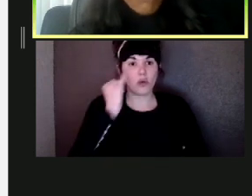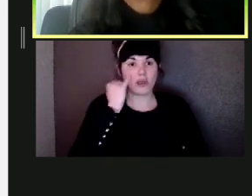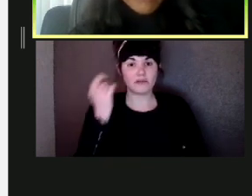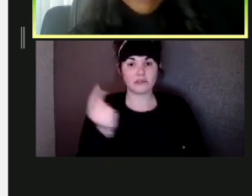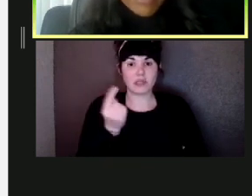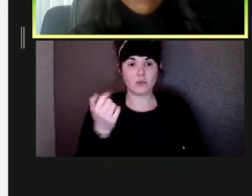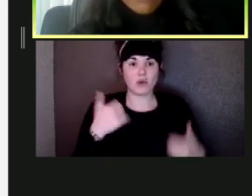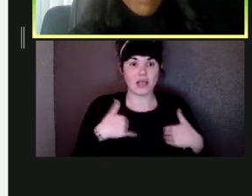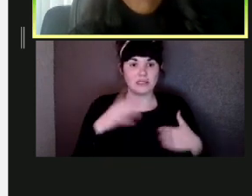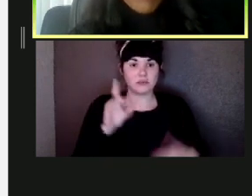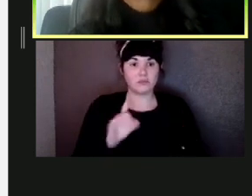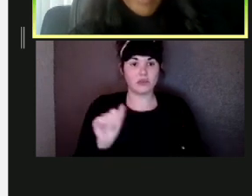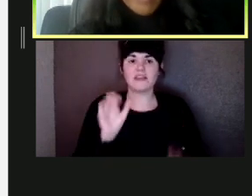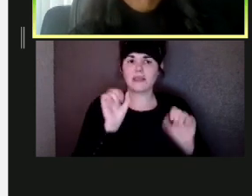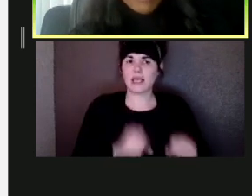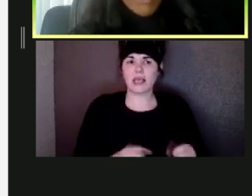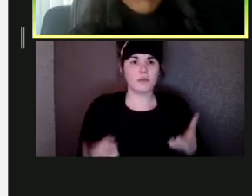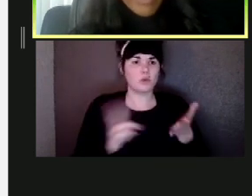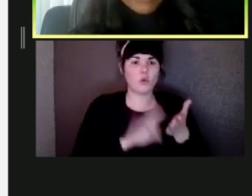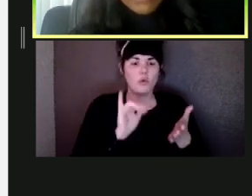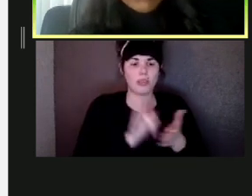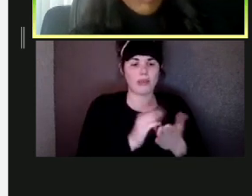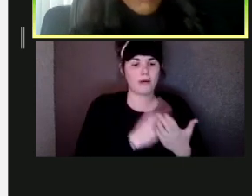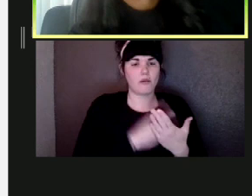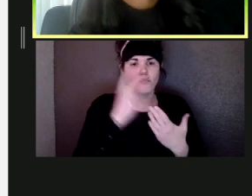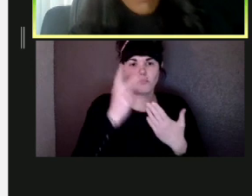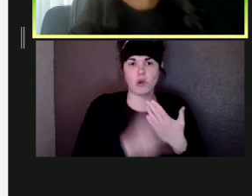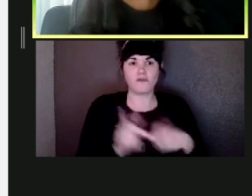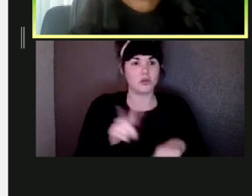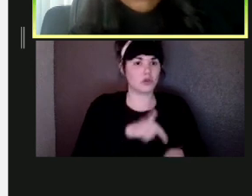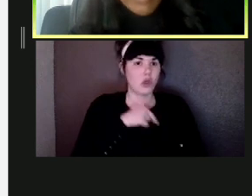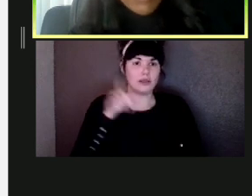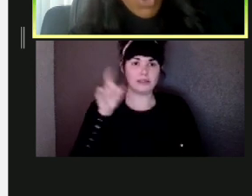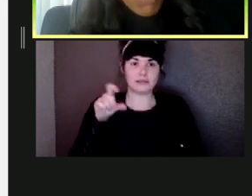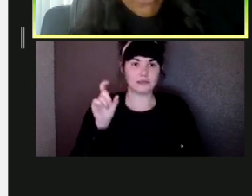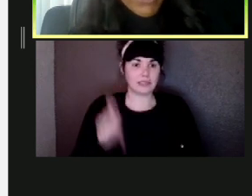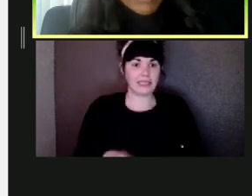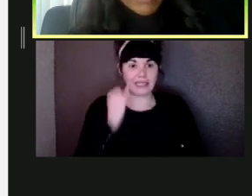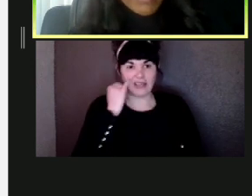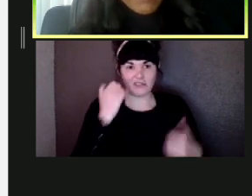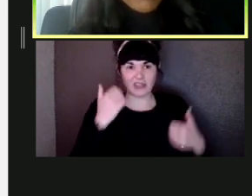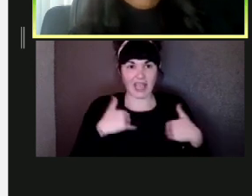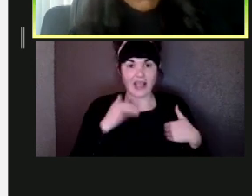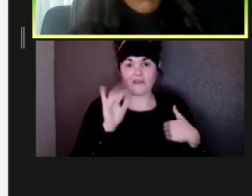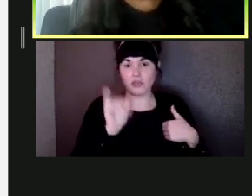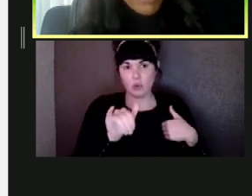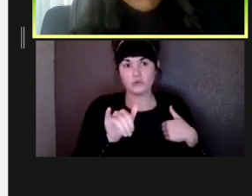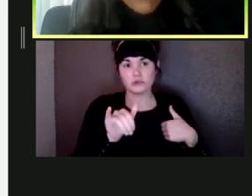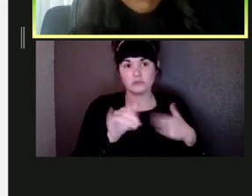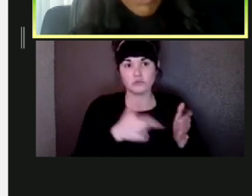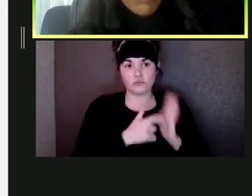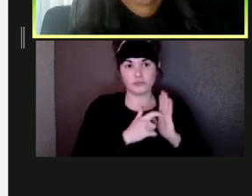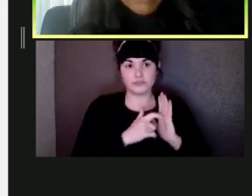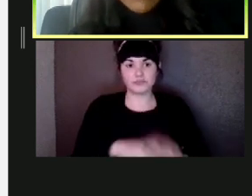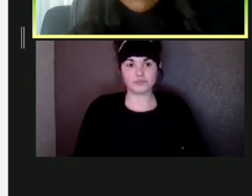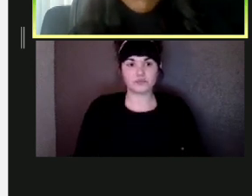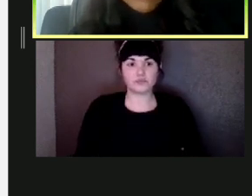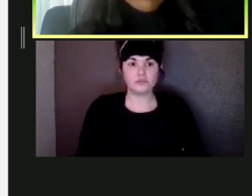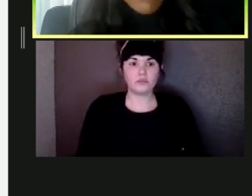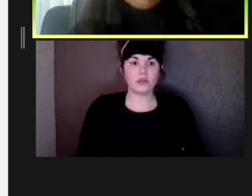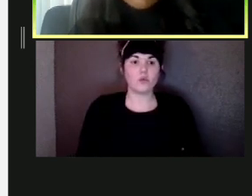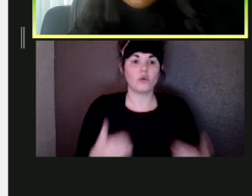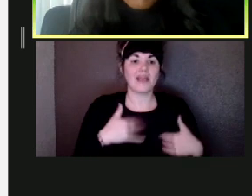long as the program exists, um, if they meet the qualifications. Um, offer renters and homeowners, um, water conservation programs